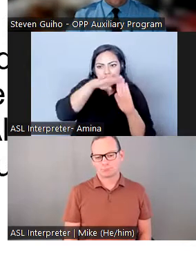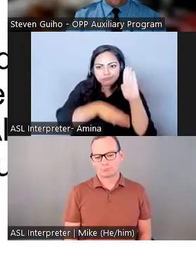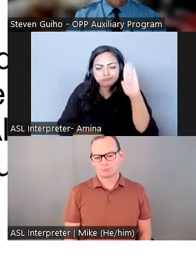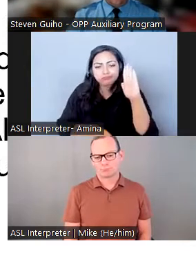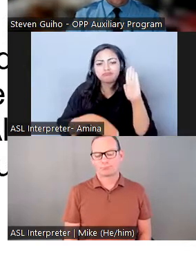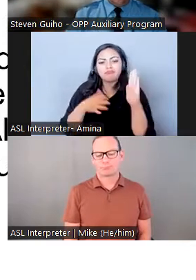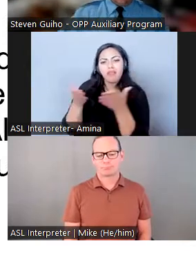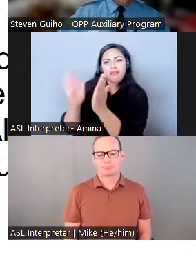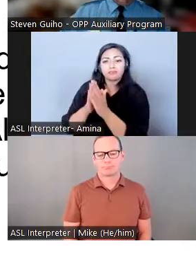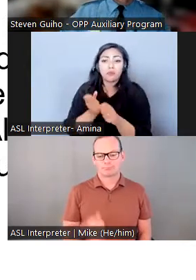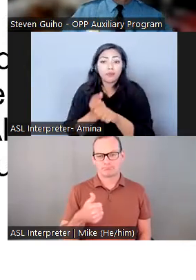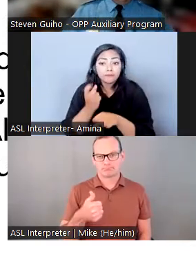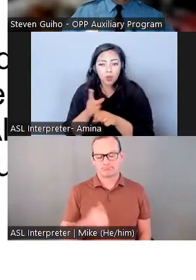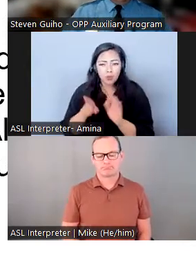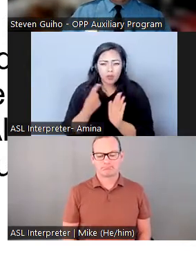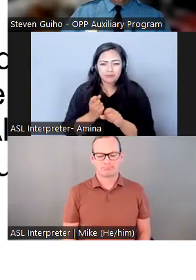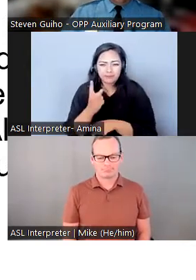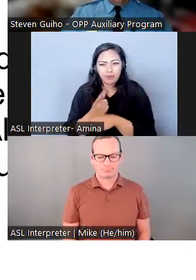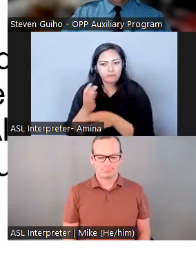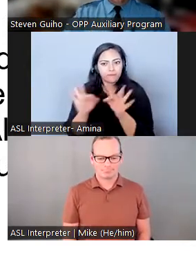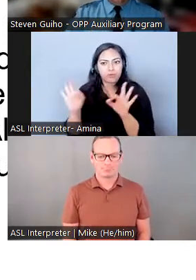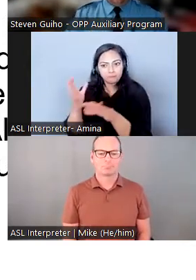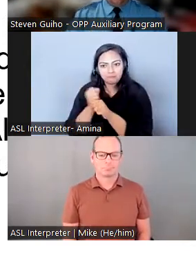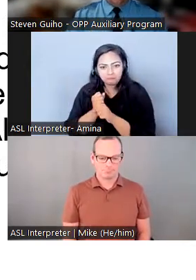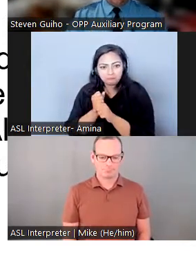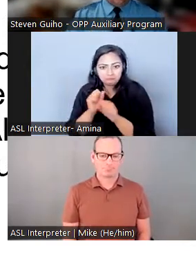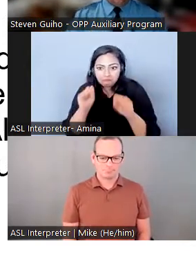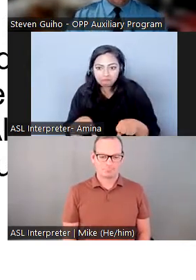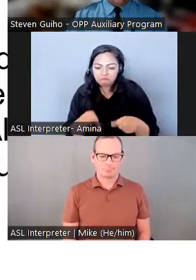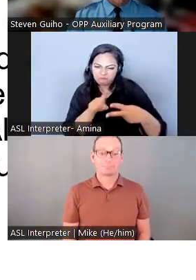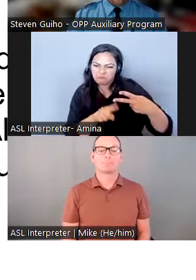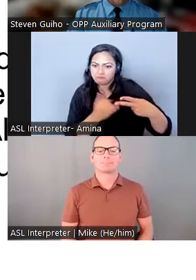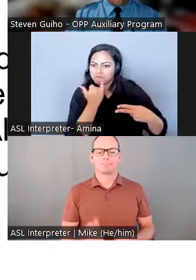up. Sure. Yeah. I mean, you can definitely call. I mean, I actually